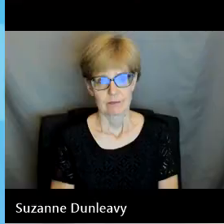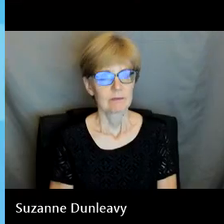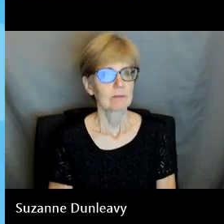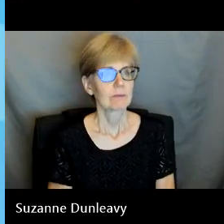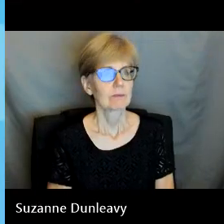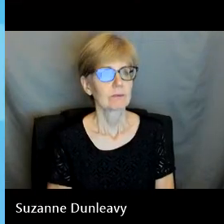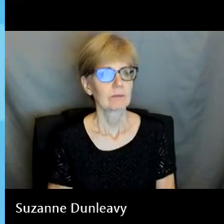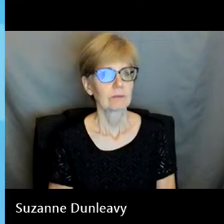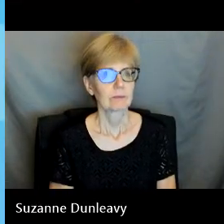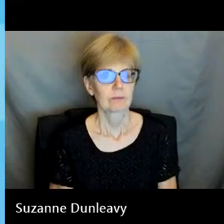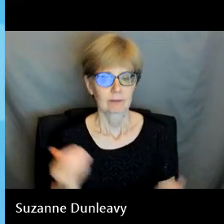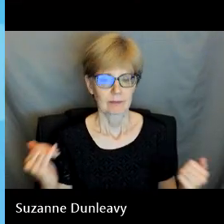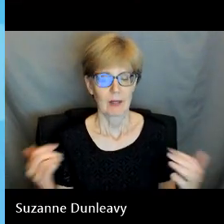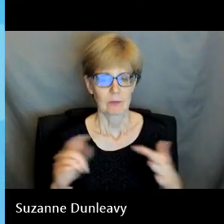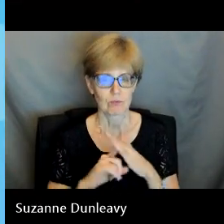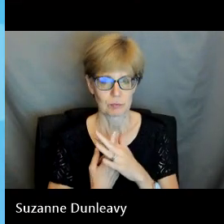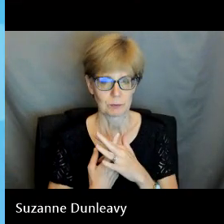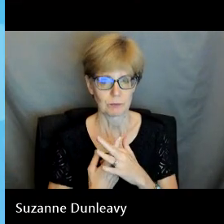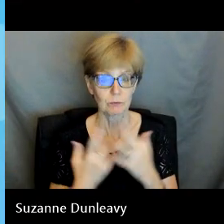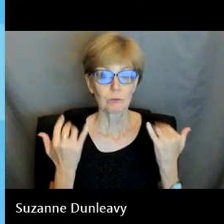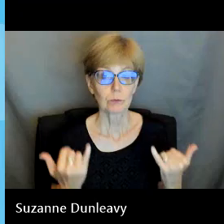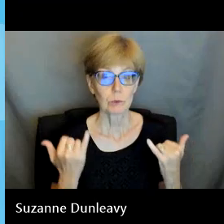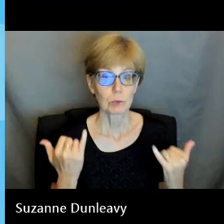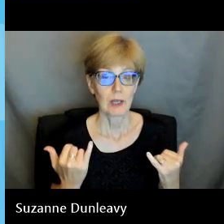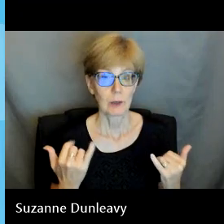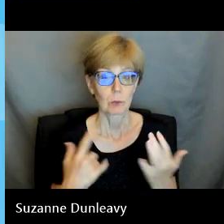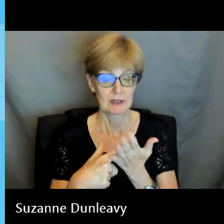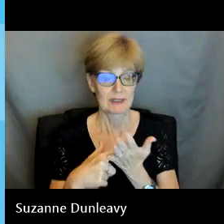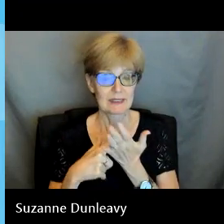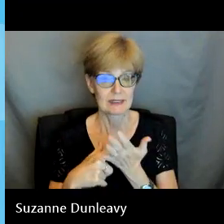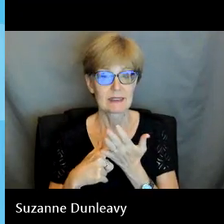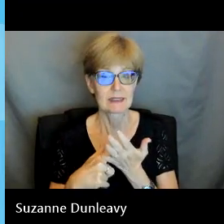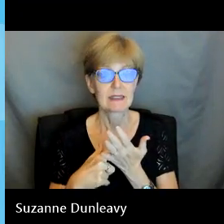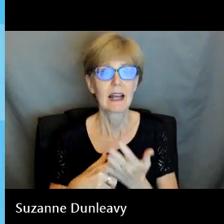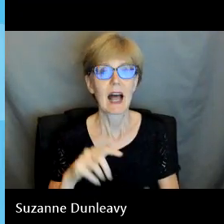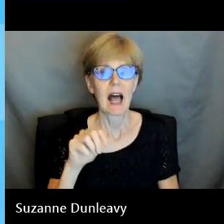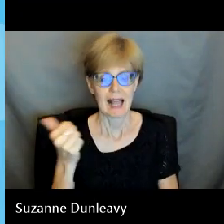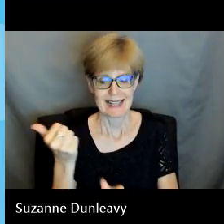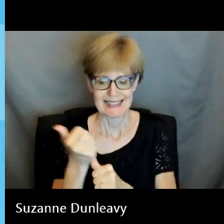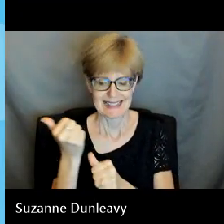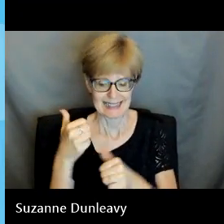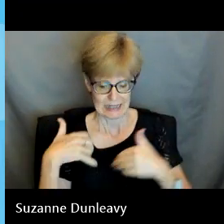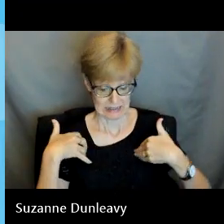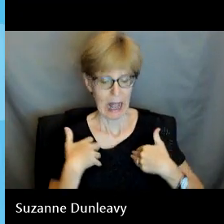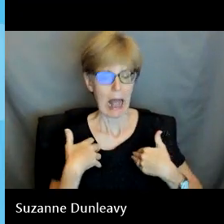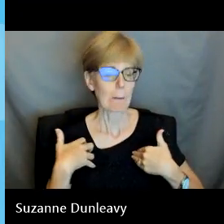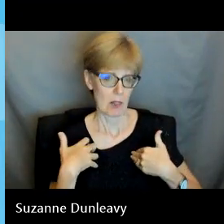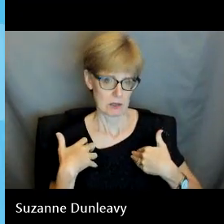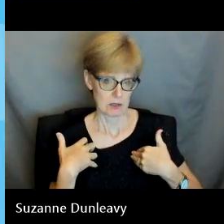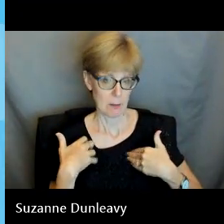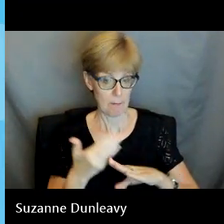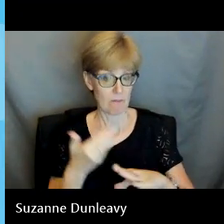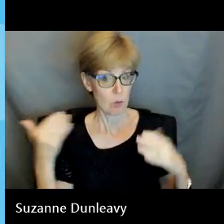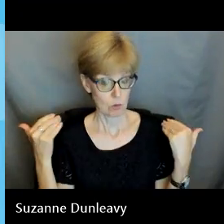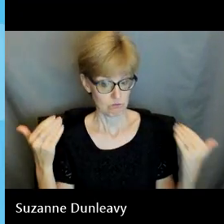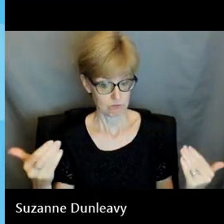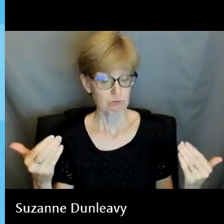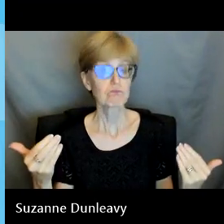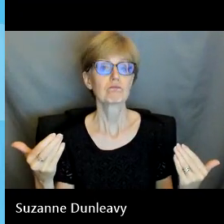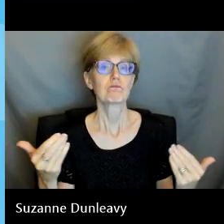All right, and let's begin. So today we're going to be talking about assistance animals. And before I get started, I want to